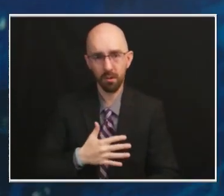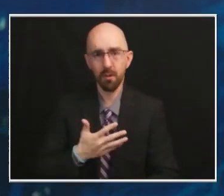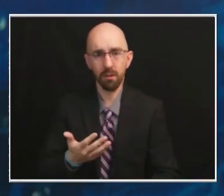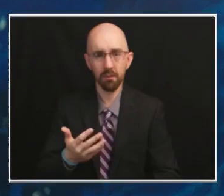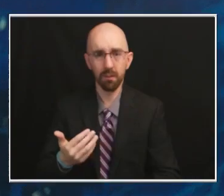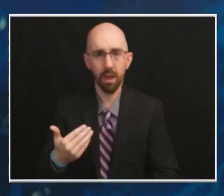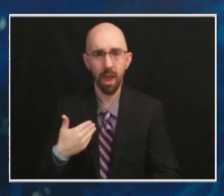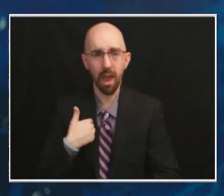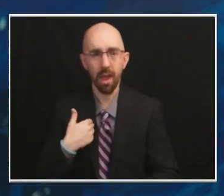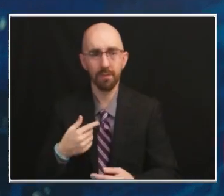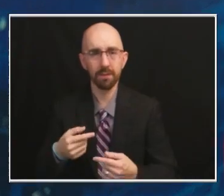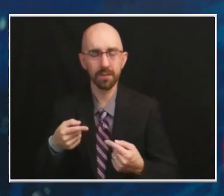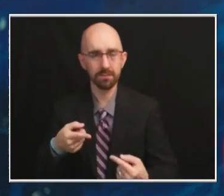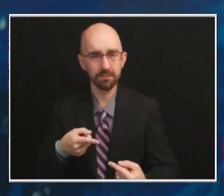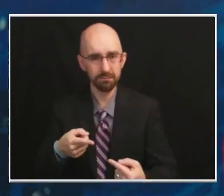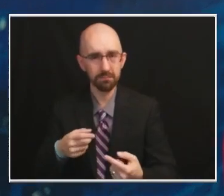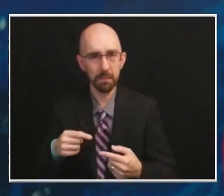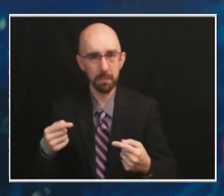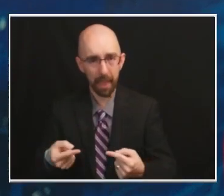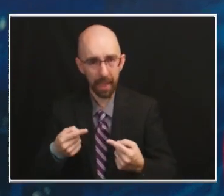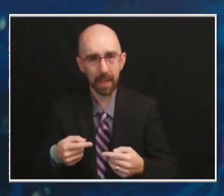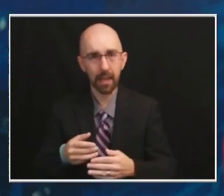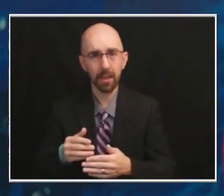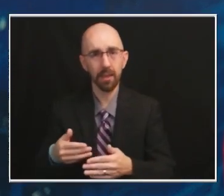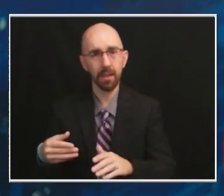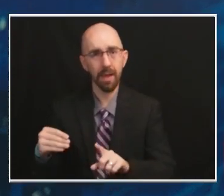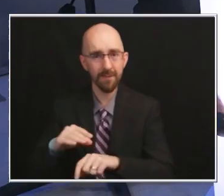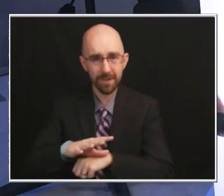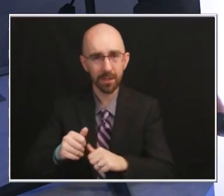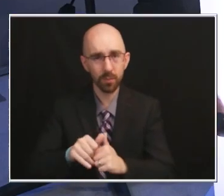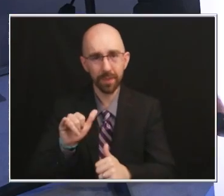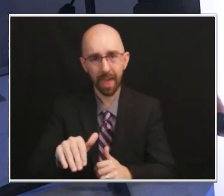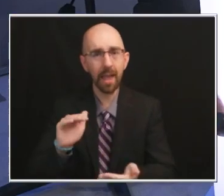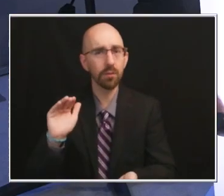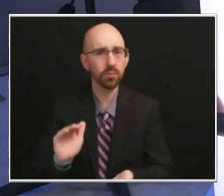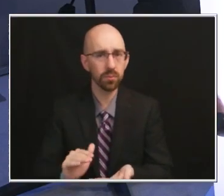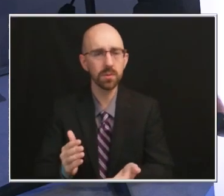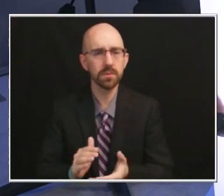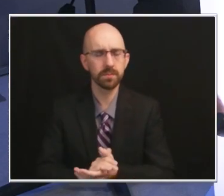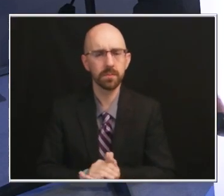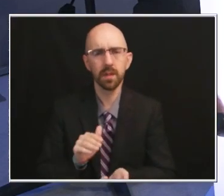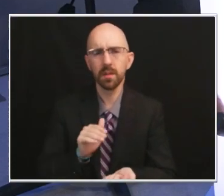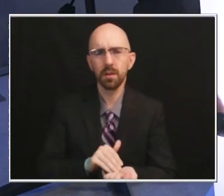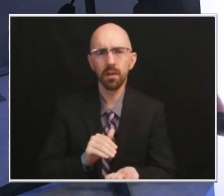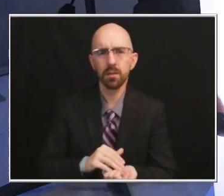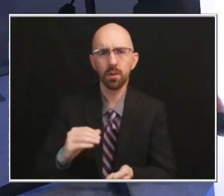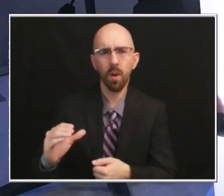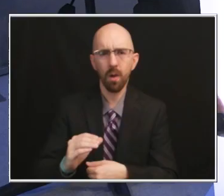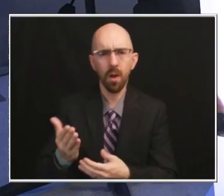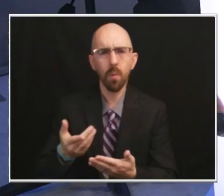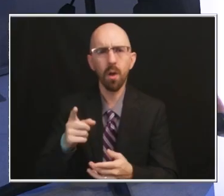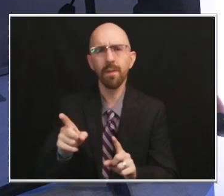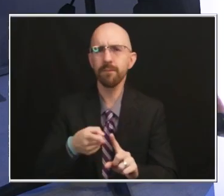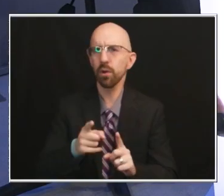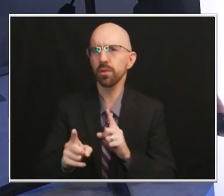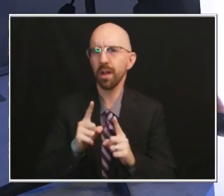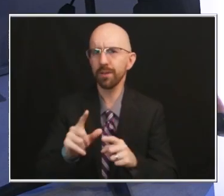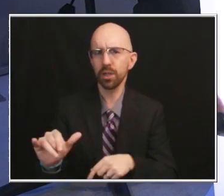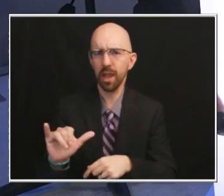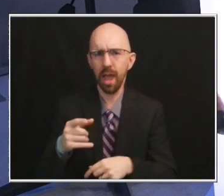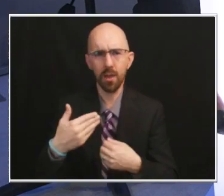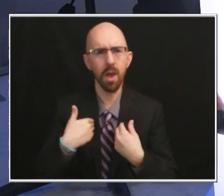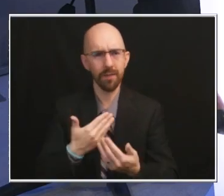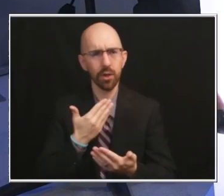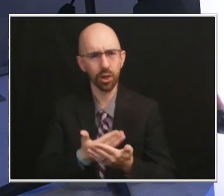and all of the side effects that were associated with it. Dr. Kokenauer, what's that first conversation like? You have a good sense of